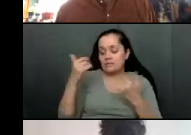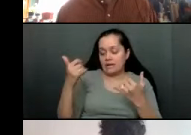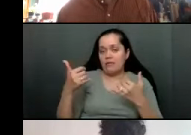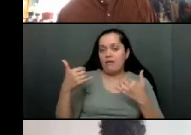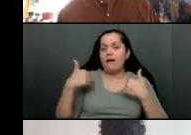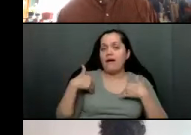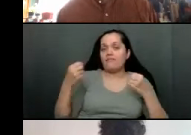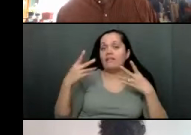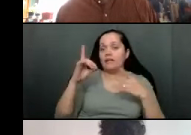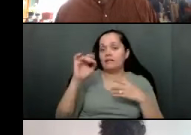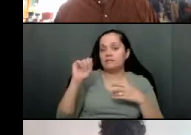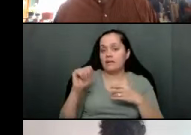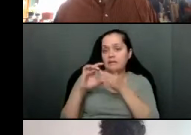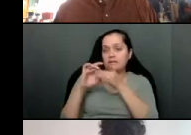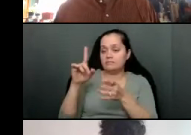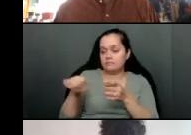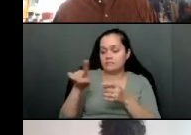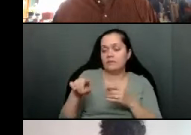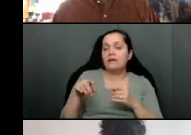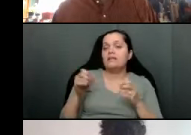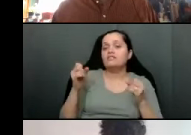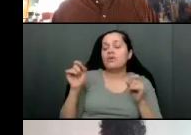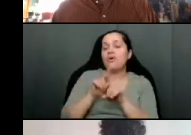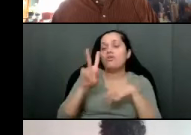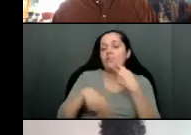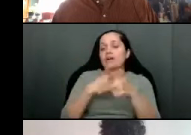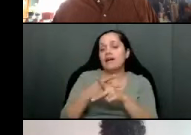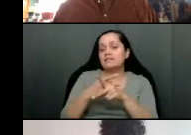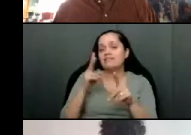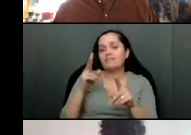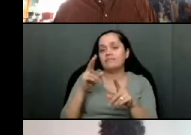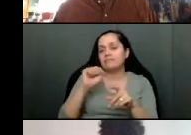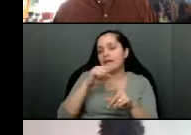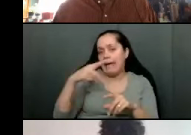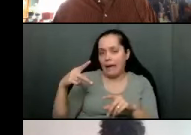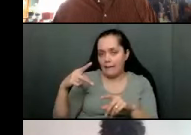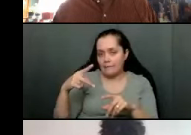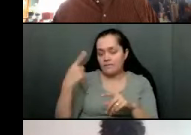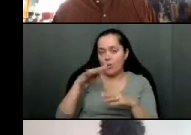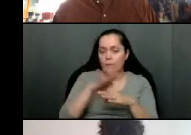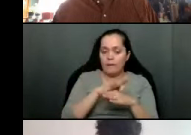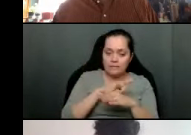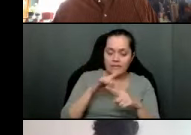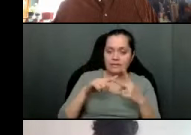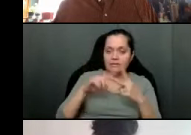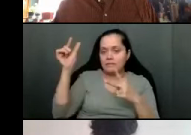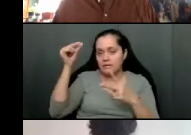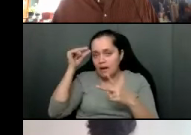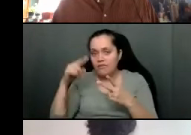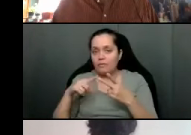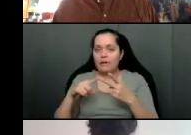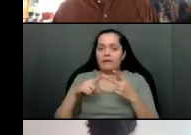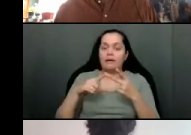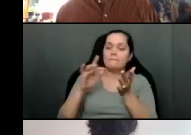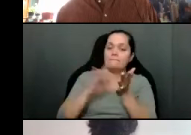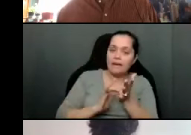a lot of data around them, there's all sorts of applications to business, to government, to